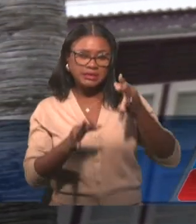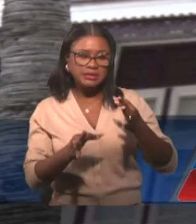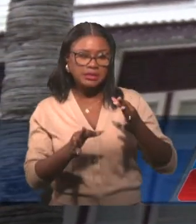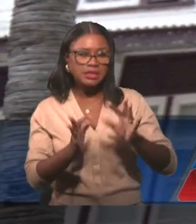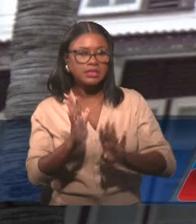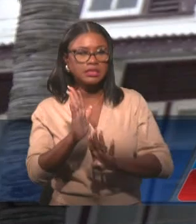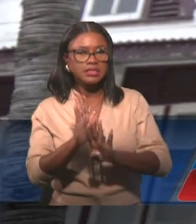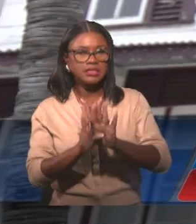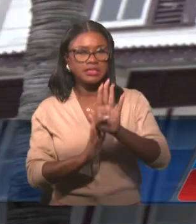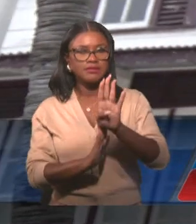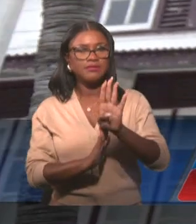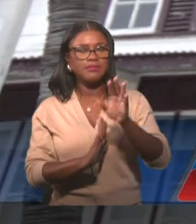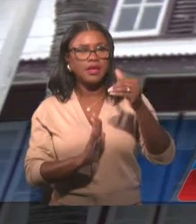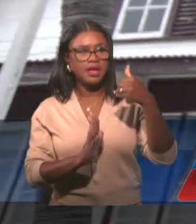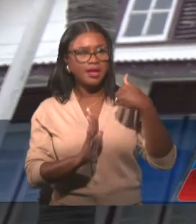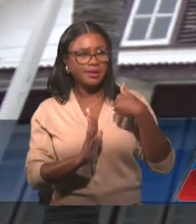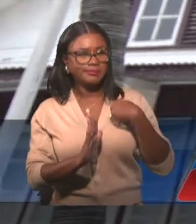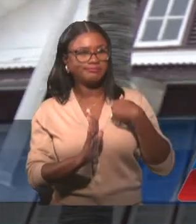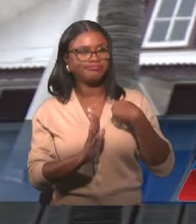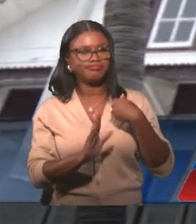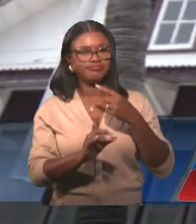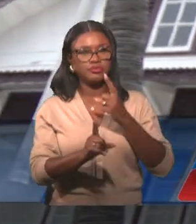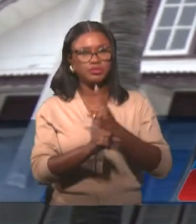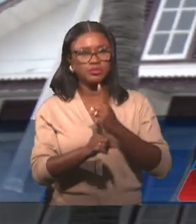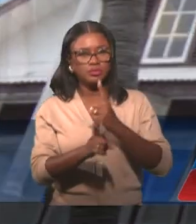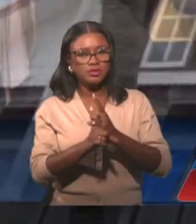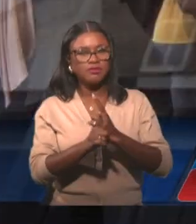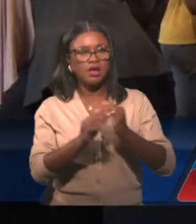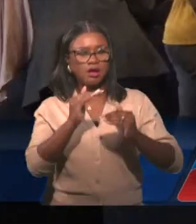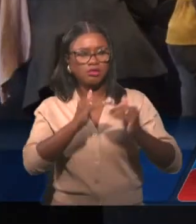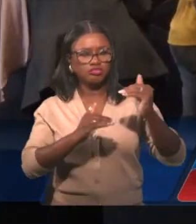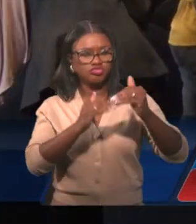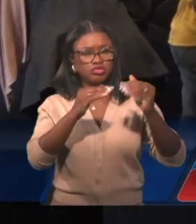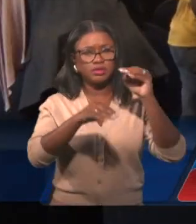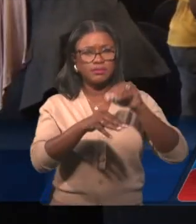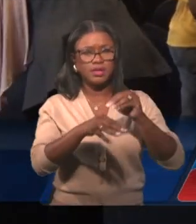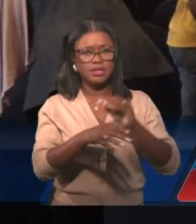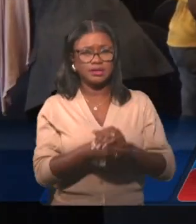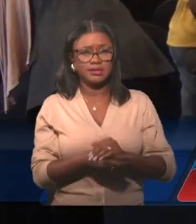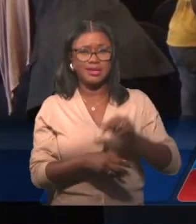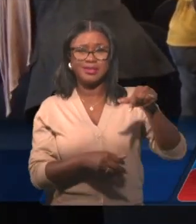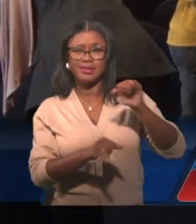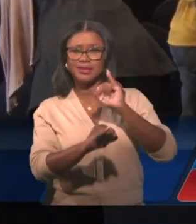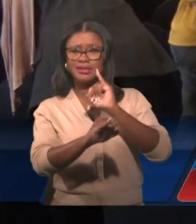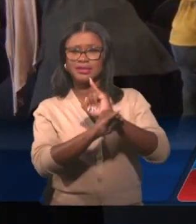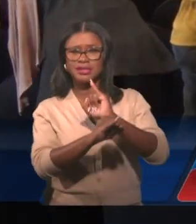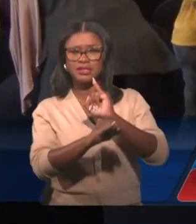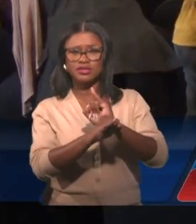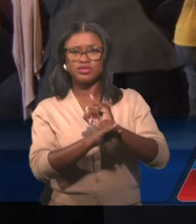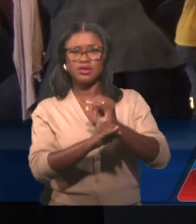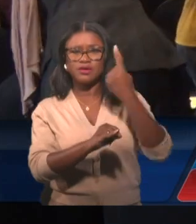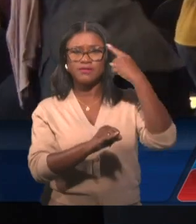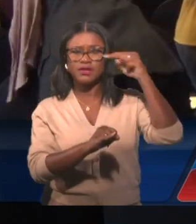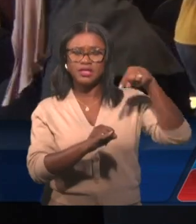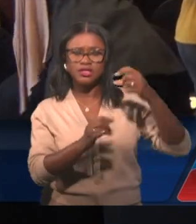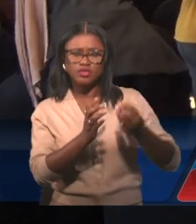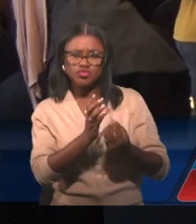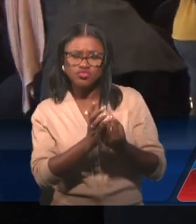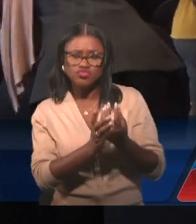ensure NH could effectively compete in the Caribbean construction market. The industry, in order to grow as we